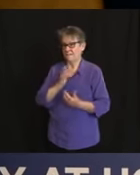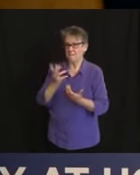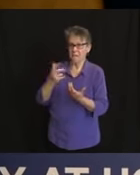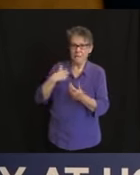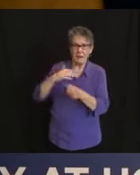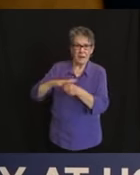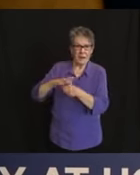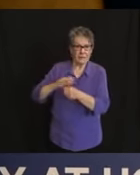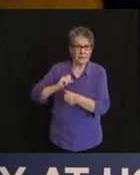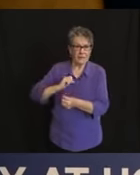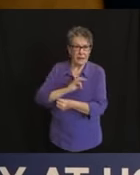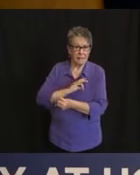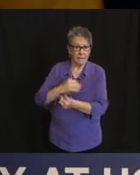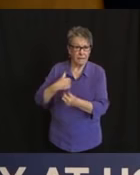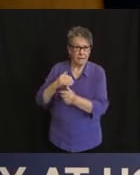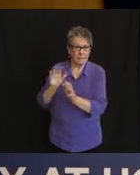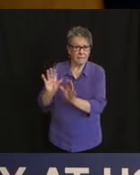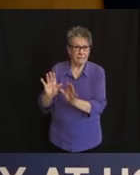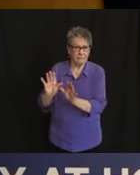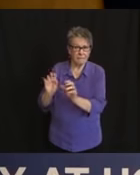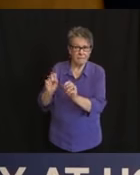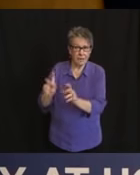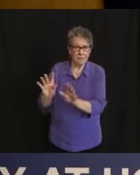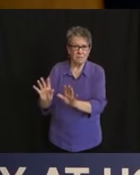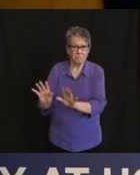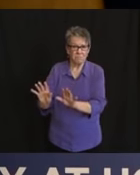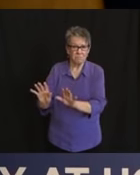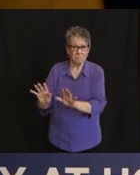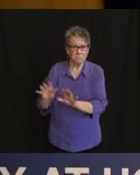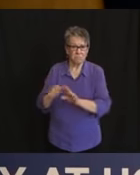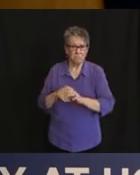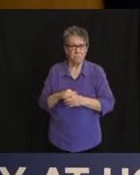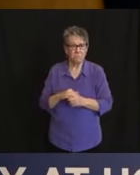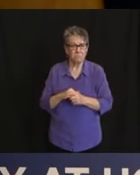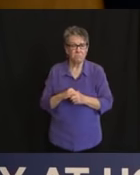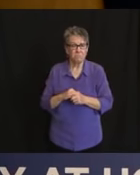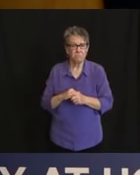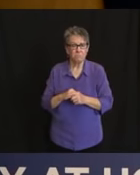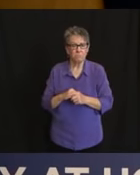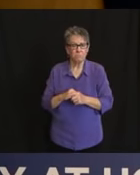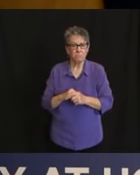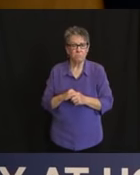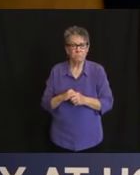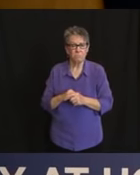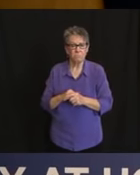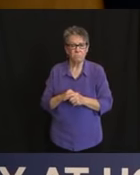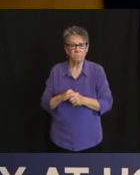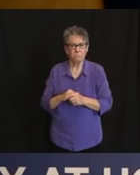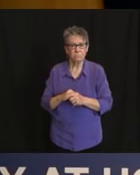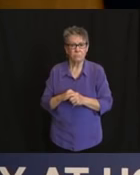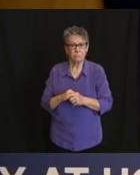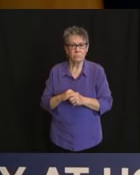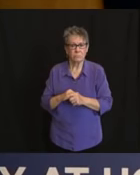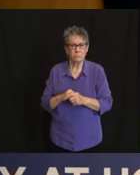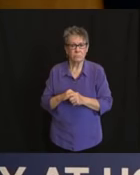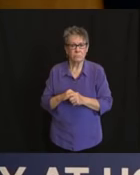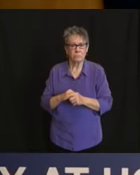with the leads that are at the Veterans Association, they have identified a